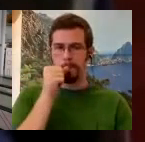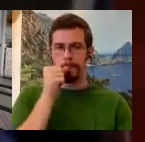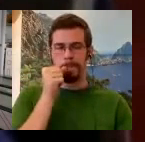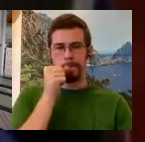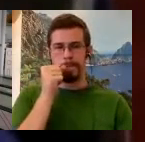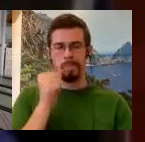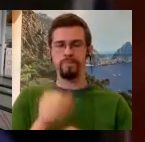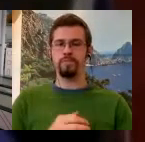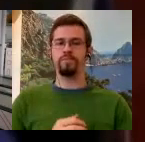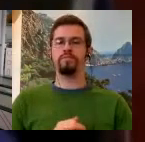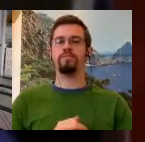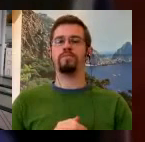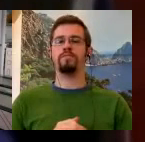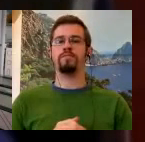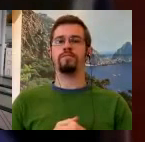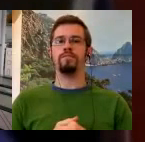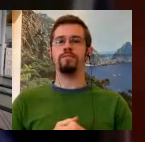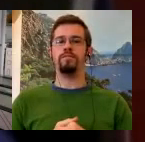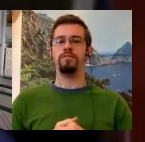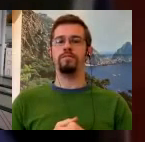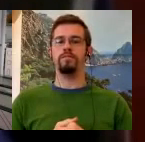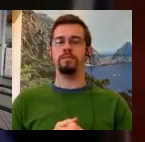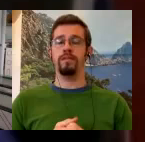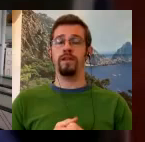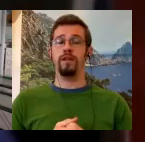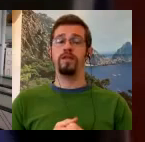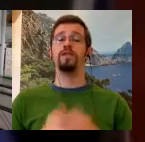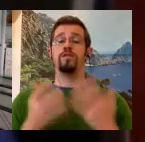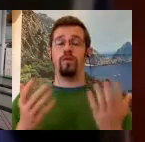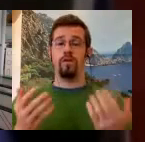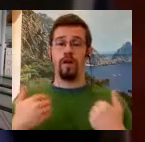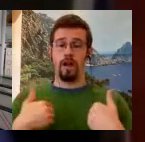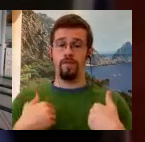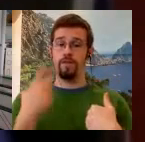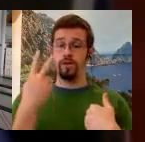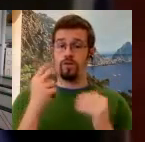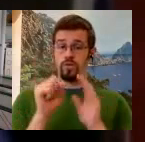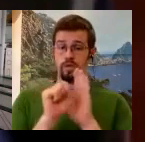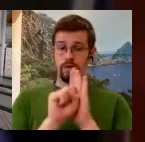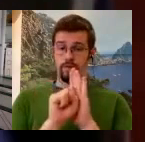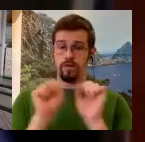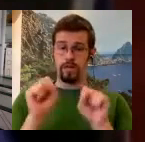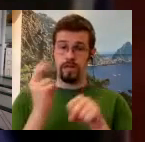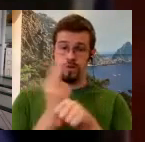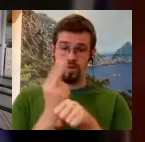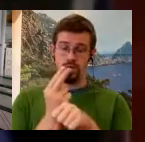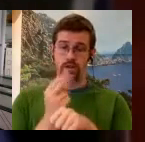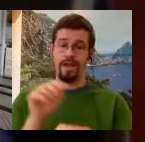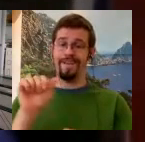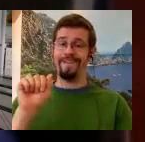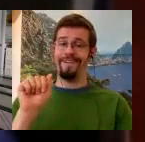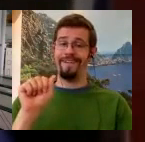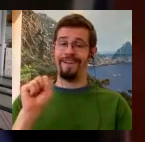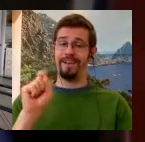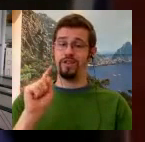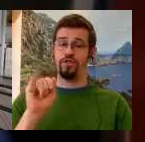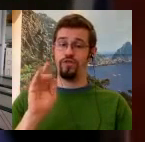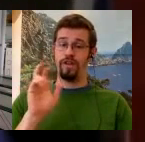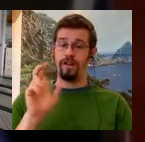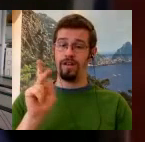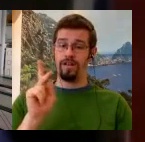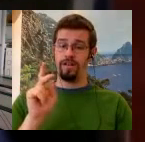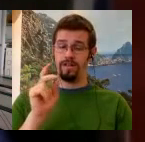There's two symbols that we can use. One is the asterisk, which is just